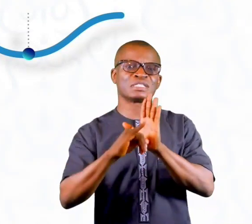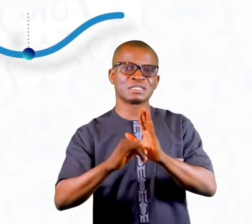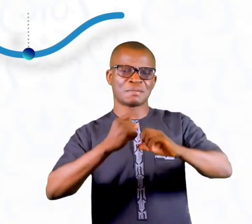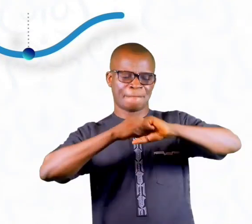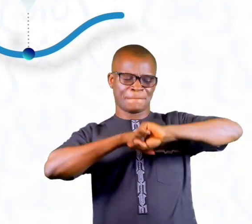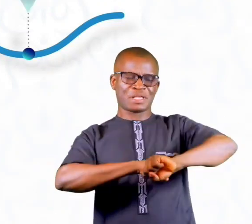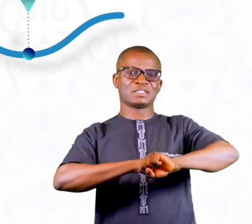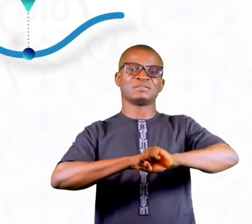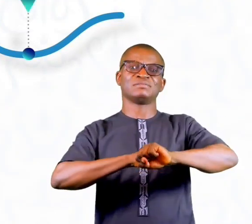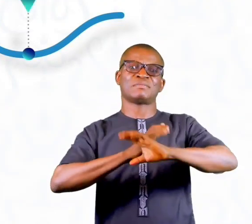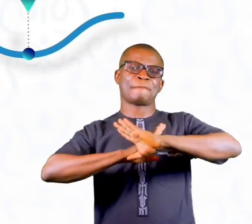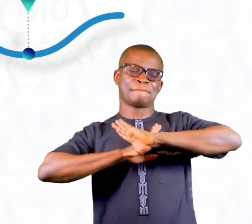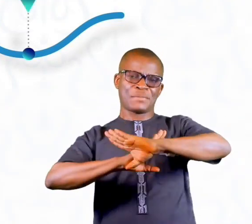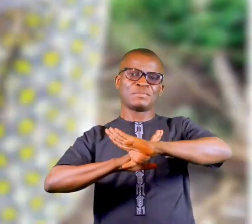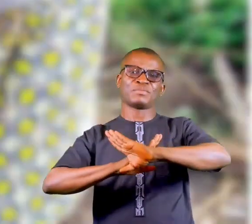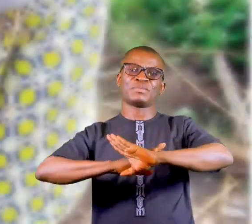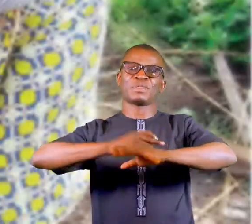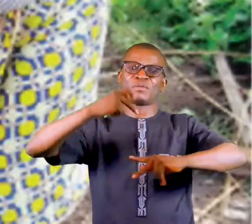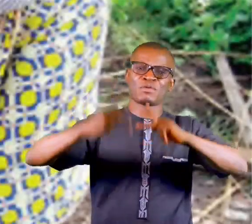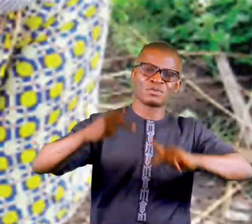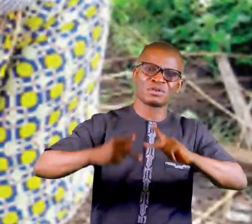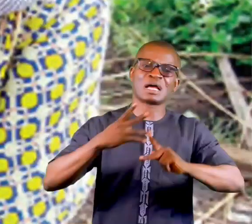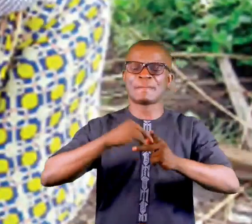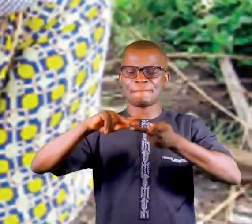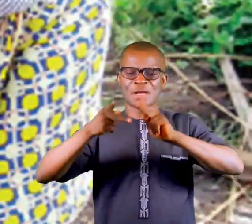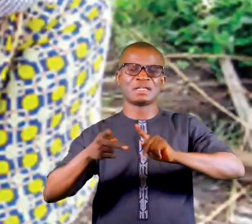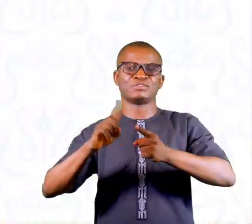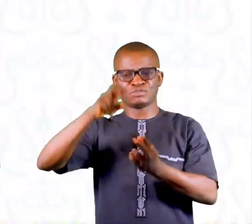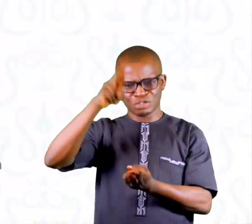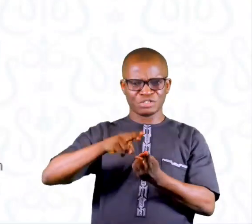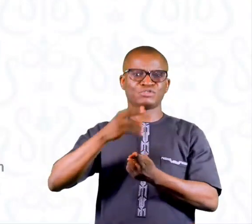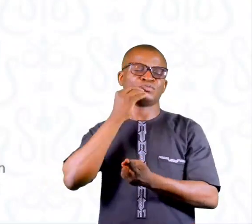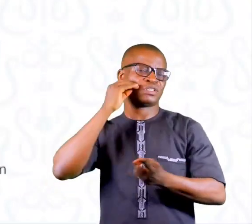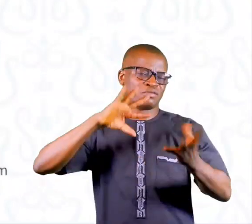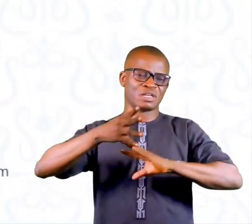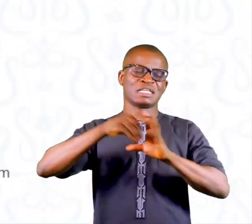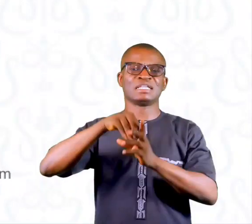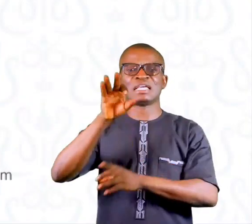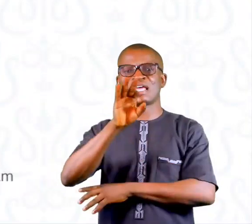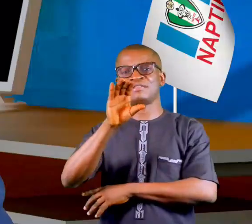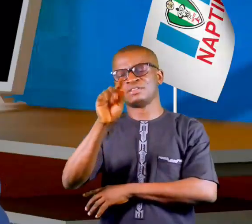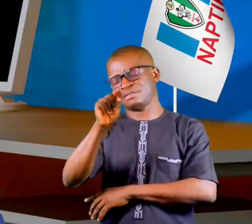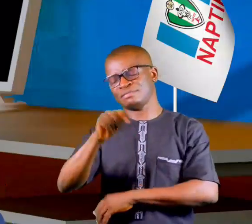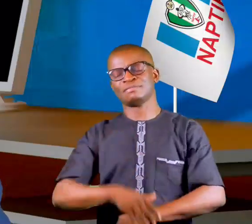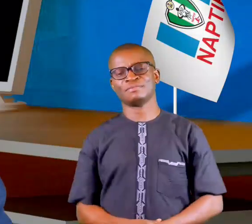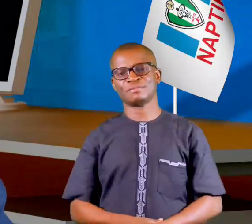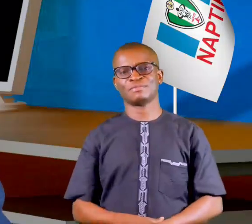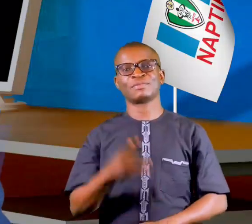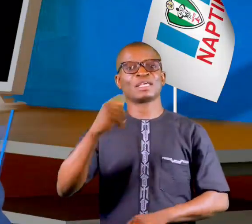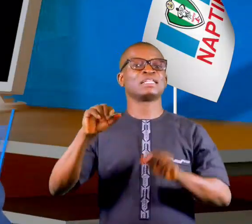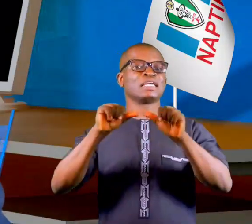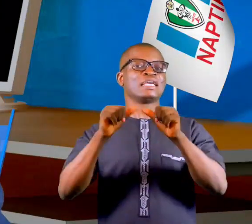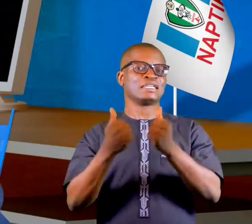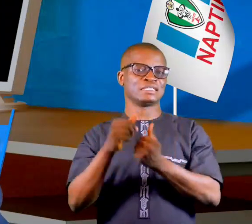prevention, prosecution and partnership in curbing the incidence of domestic violence in the Federal Capital Territory. The